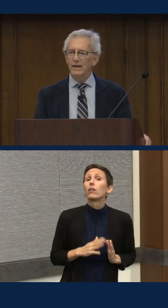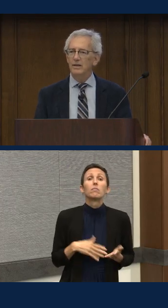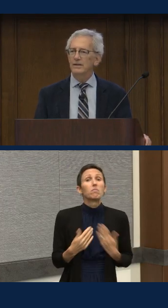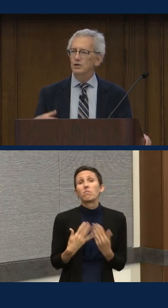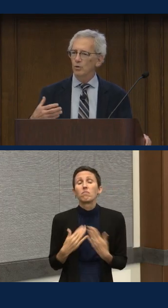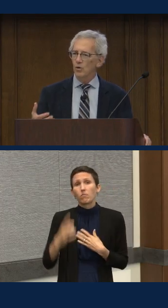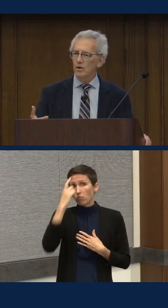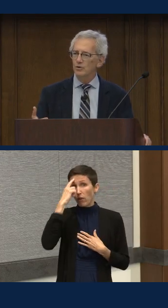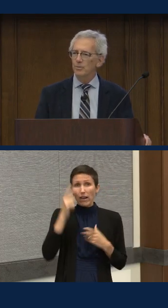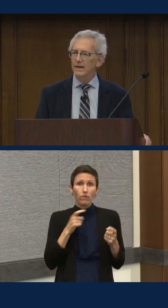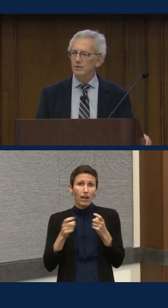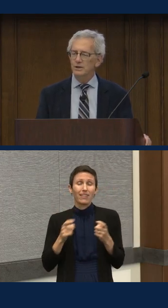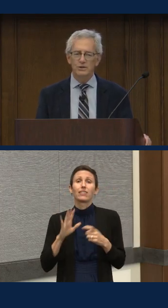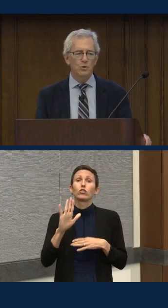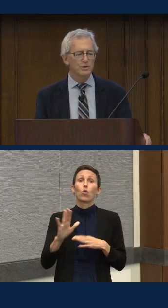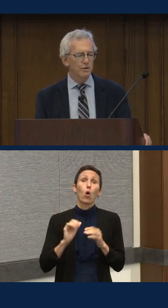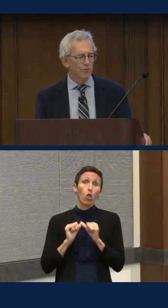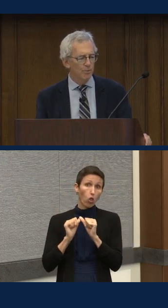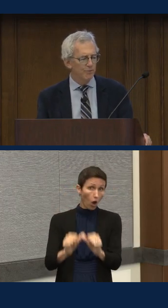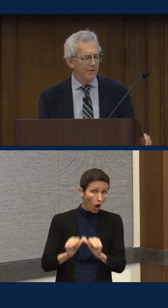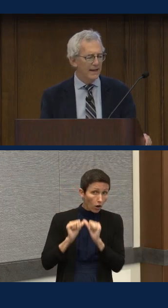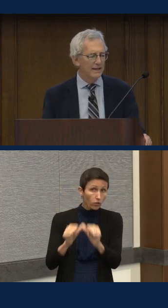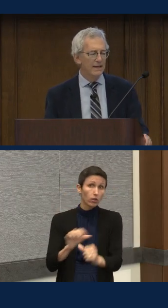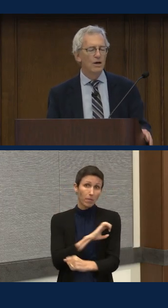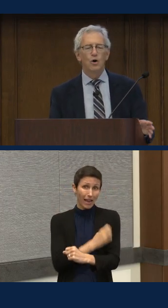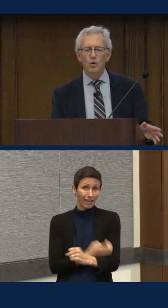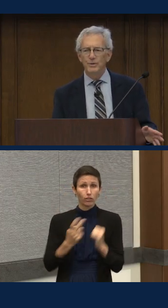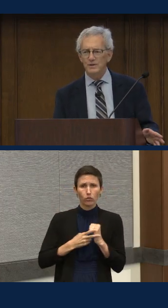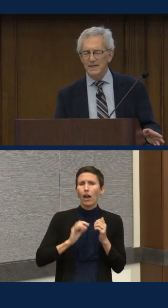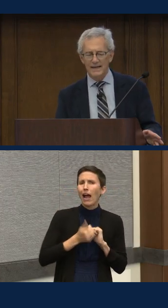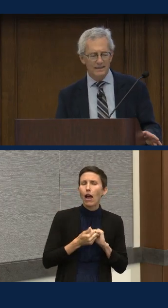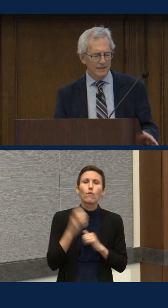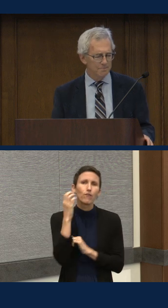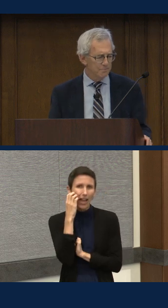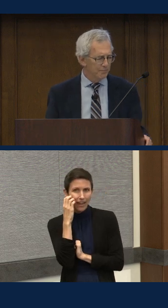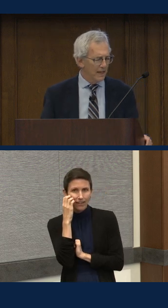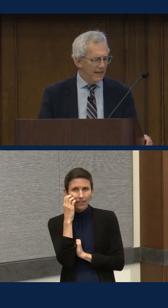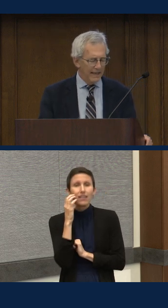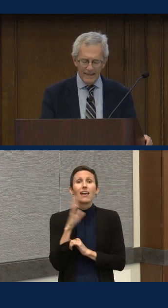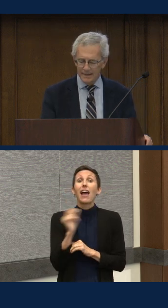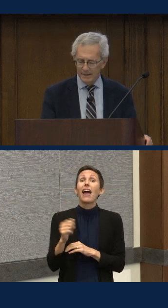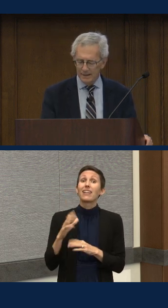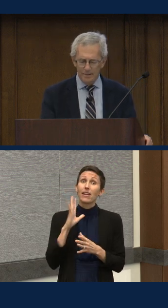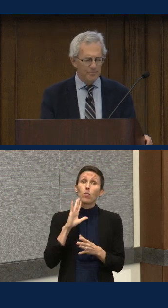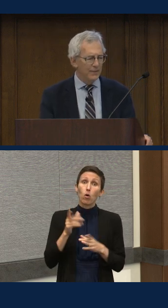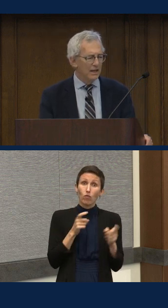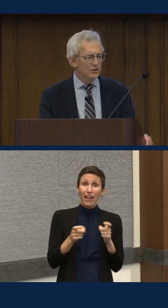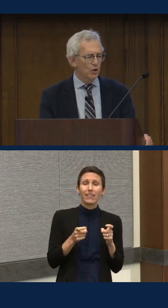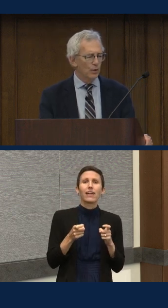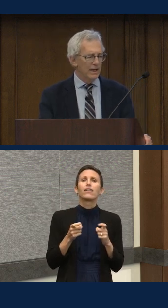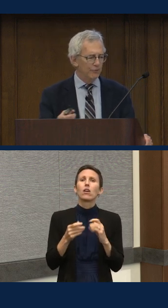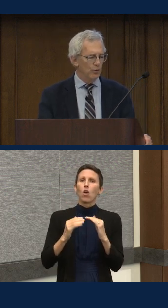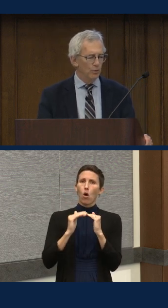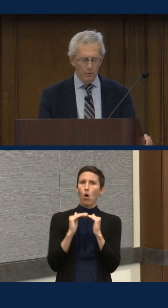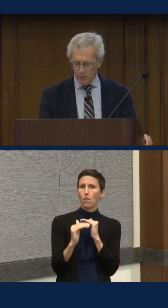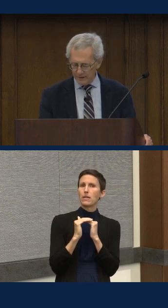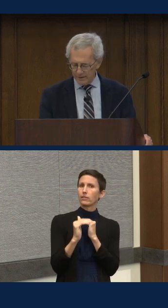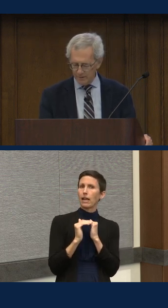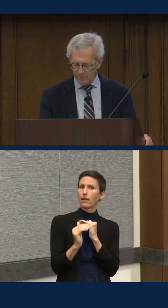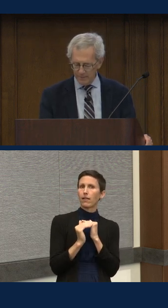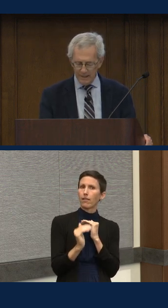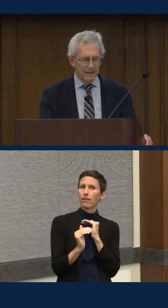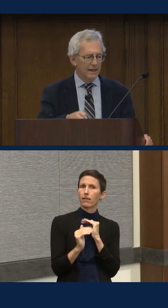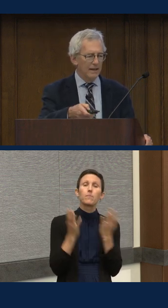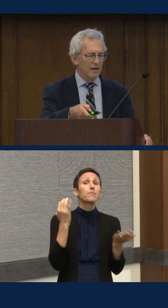brain regulates your long-term energy stores in the form of fat homeostatically. And So if you look